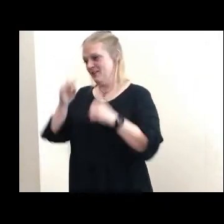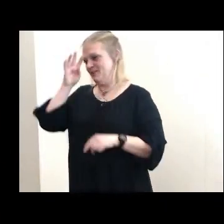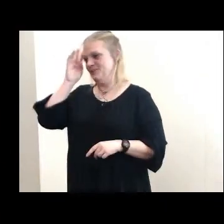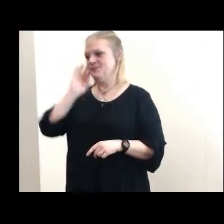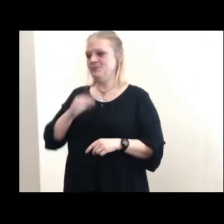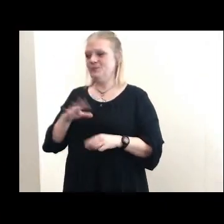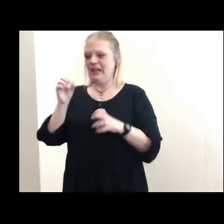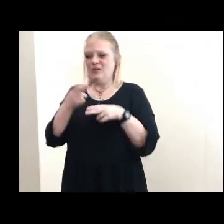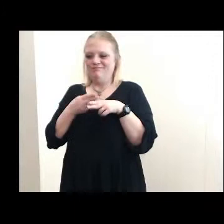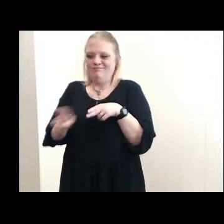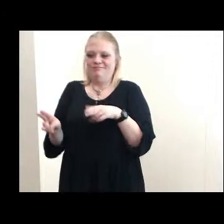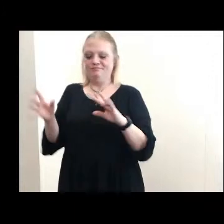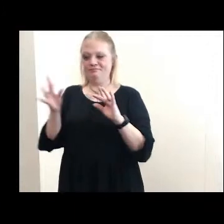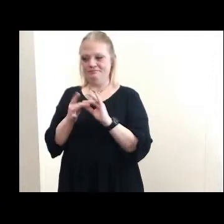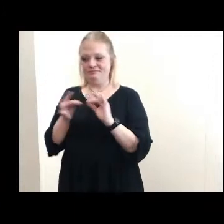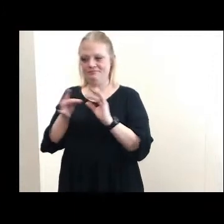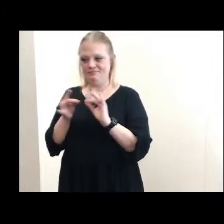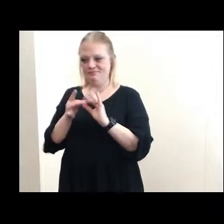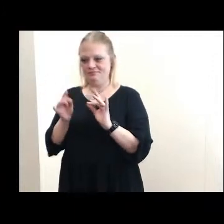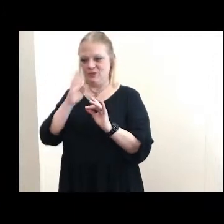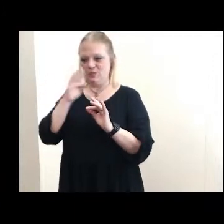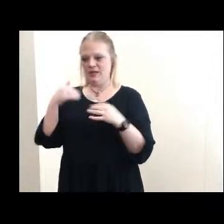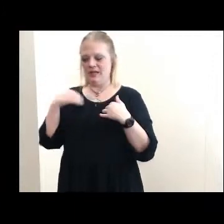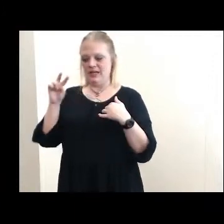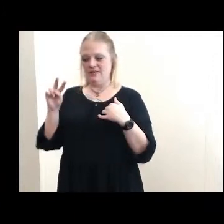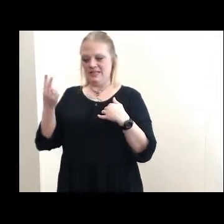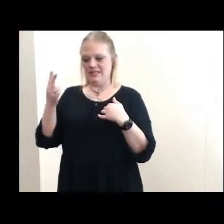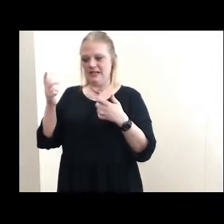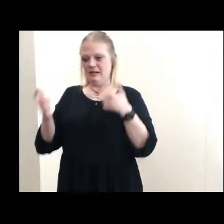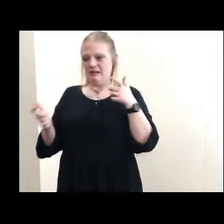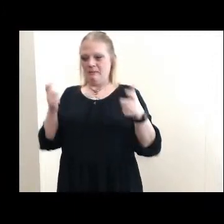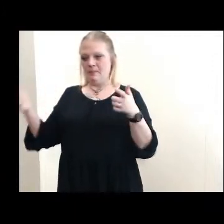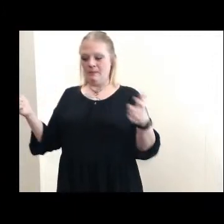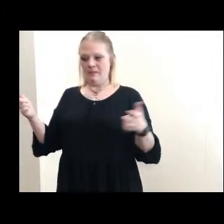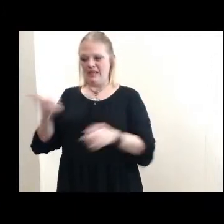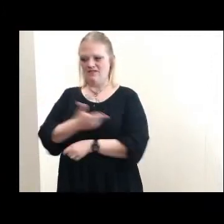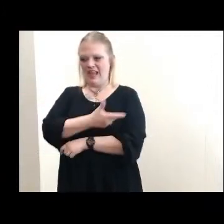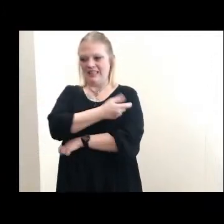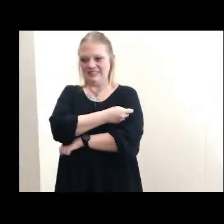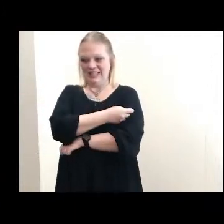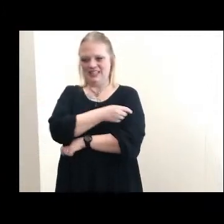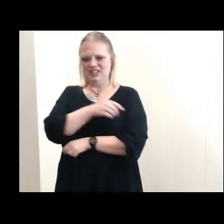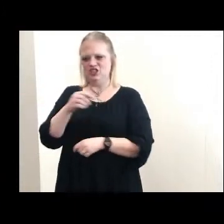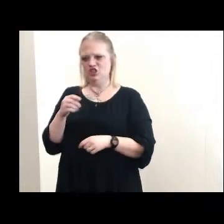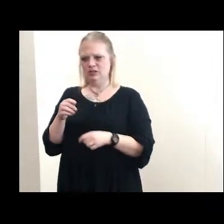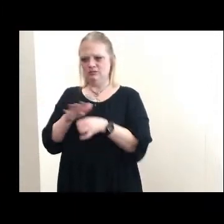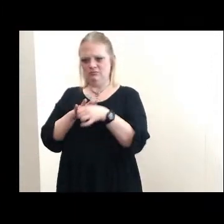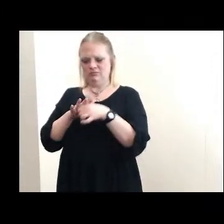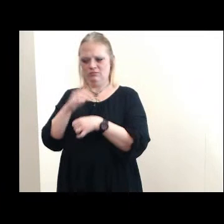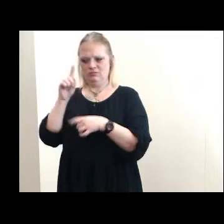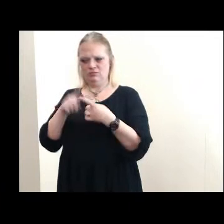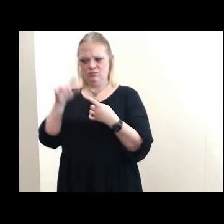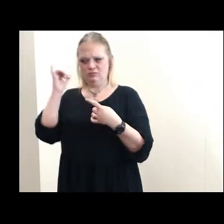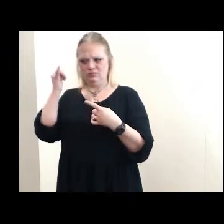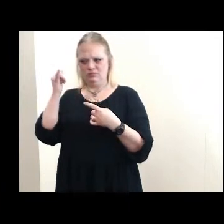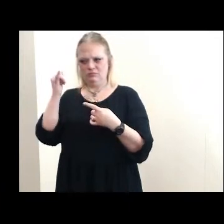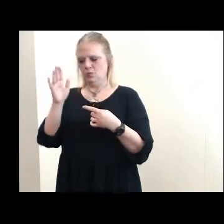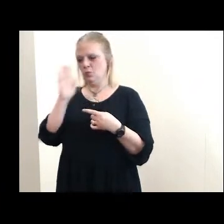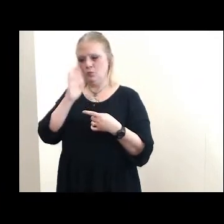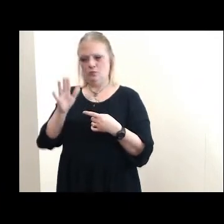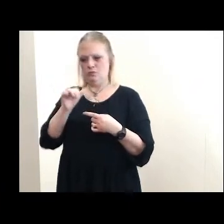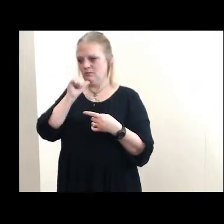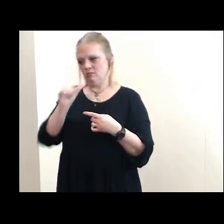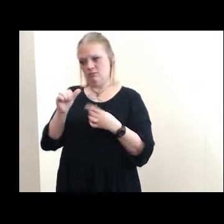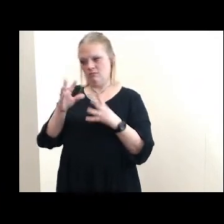So you briefly mentioned that there would be a second mass vaccination site coming to Buffalo. We know it won't be at the